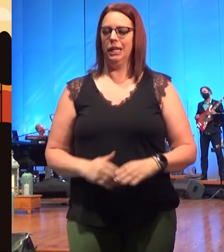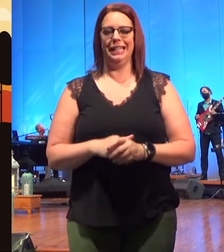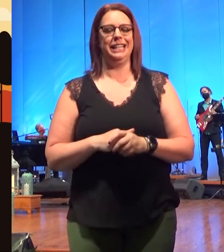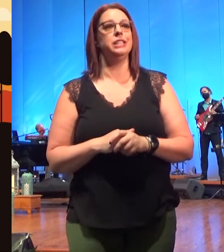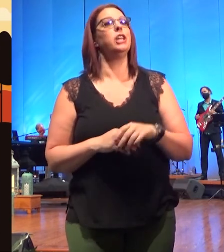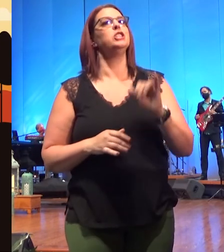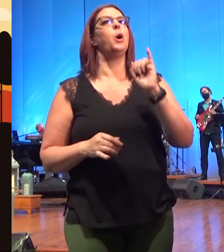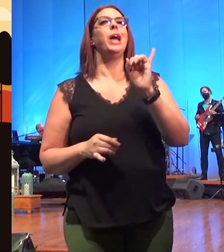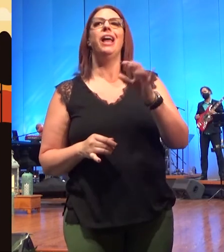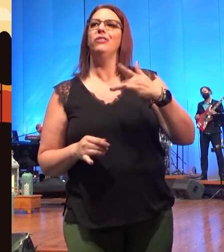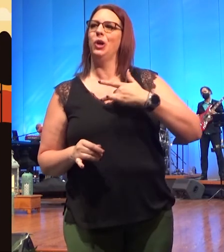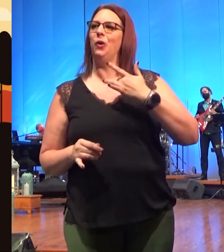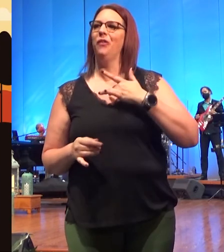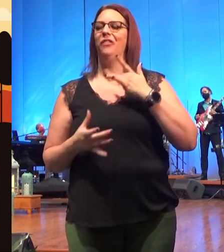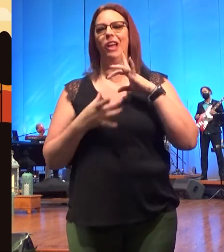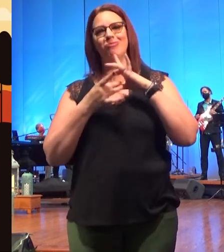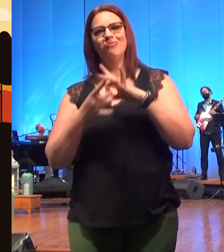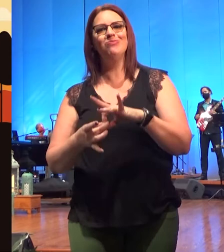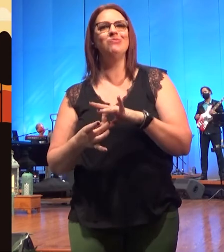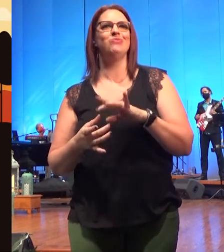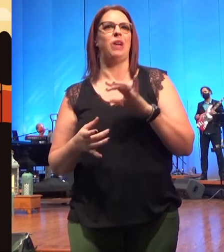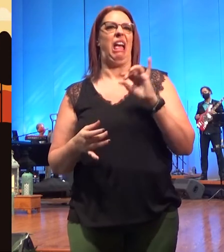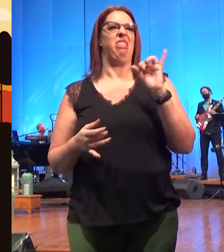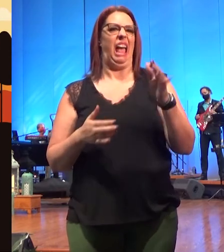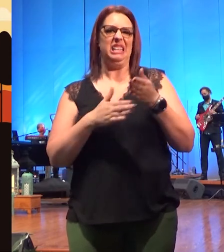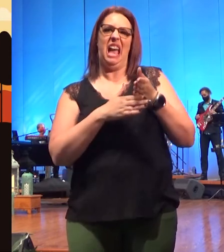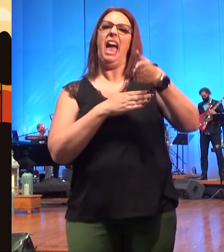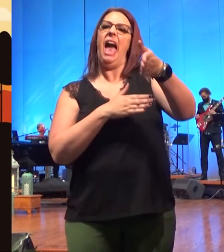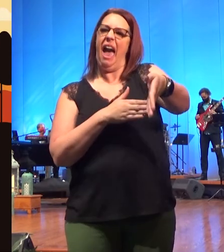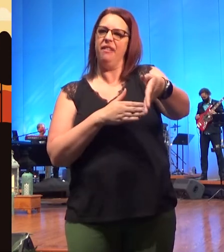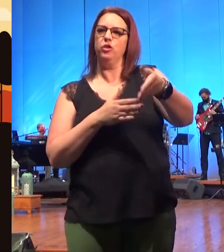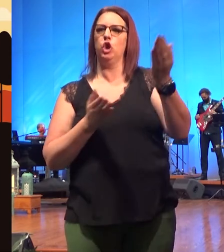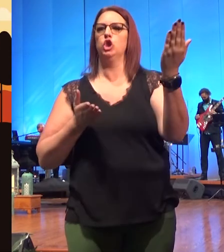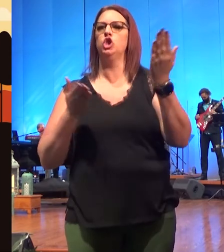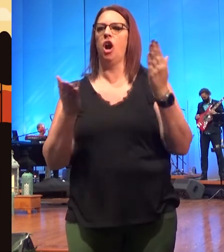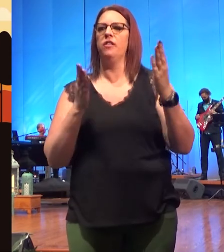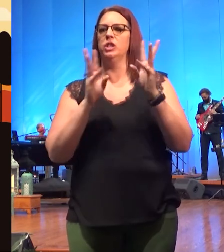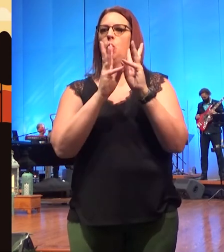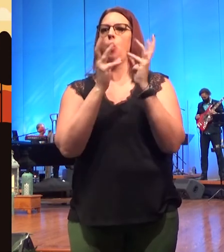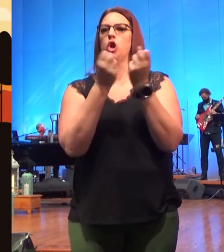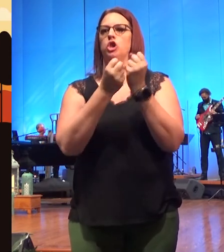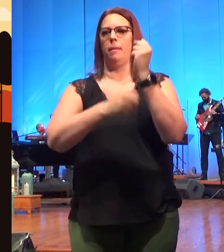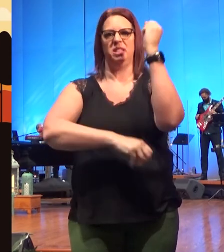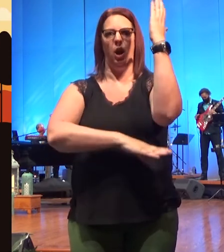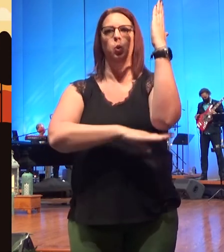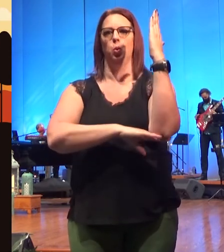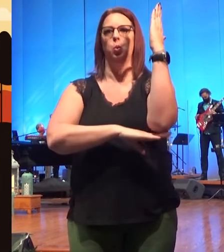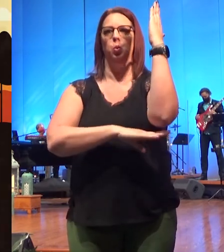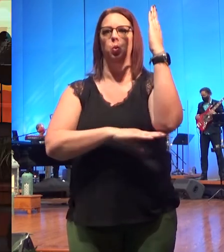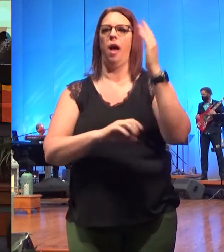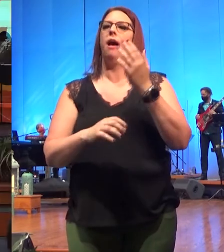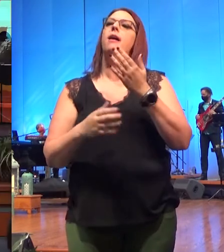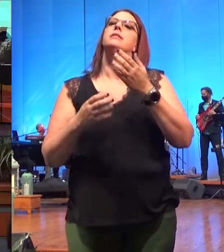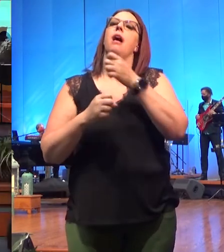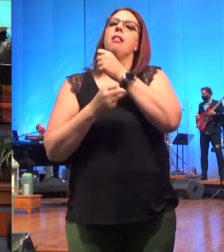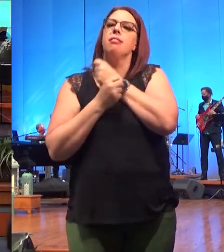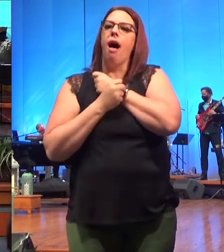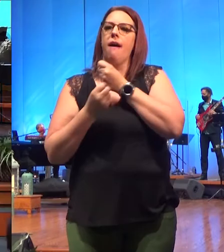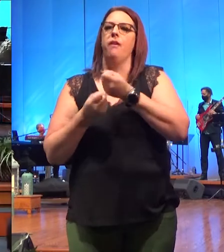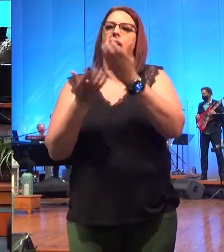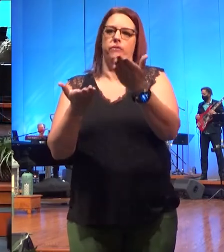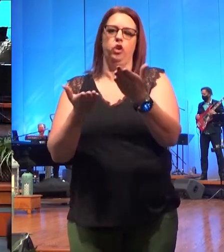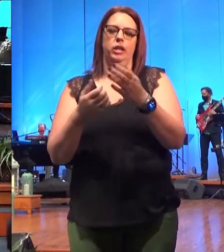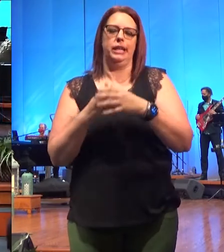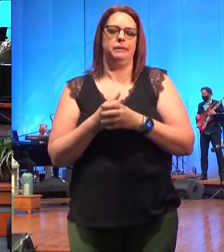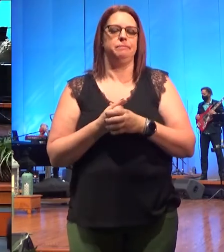that resonates with you, it's one of those after service workshops that we've been doing at noon. It's on a love offering basis. Again, that's September